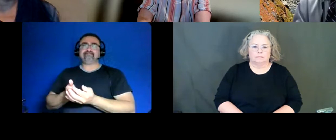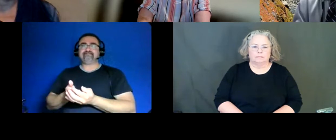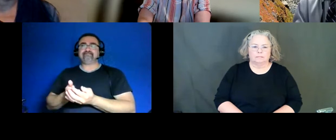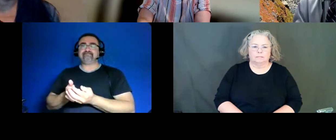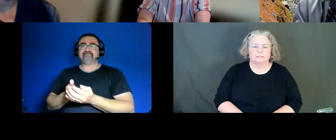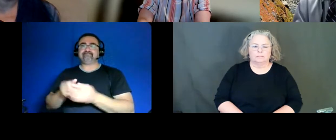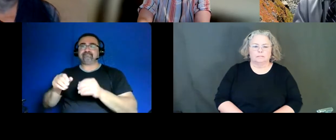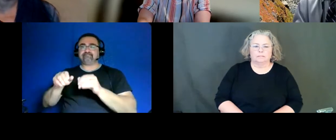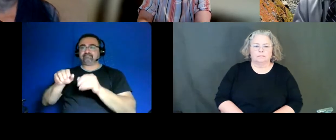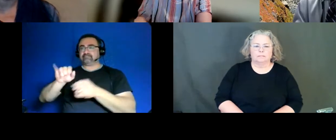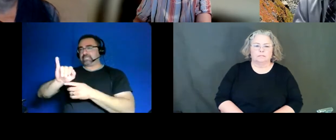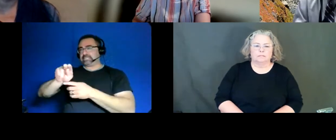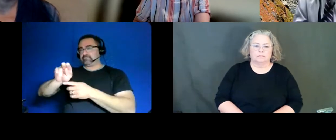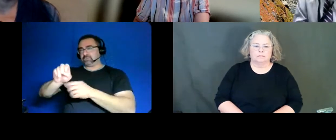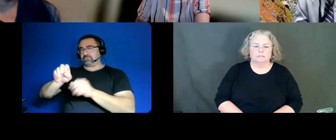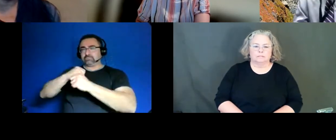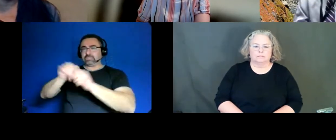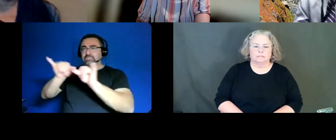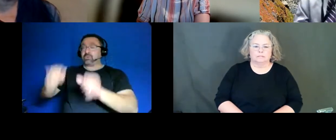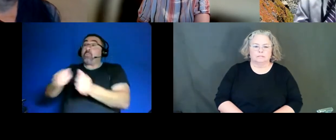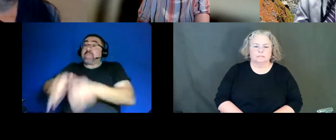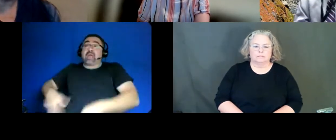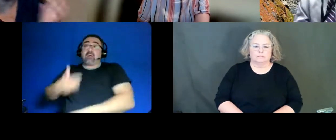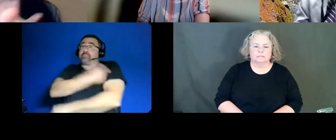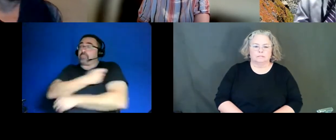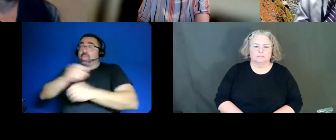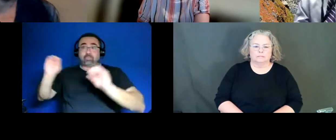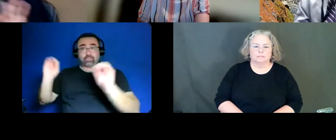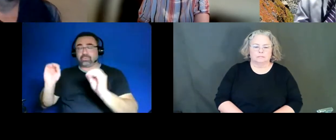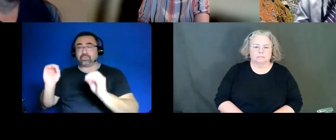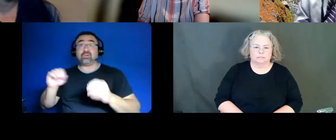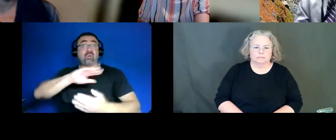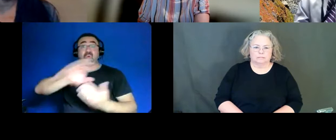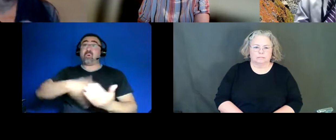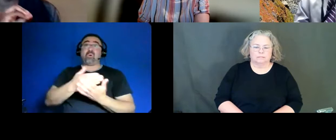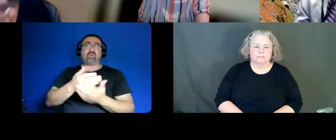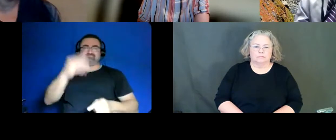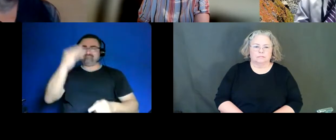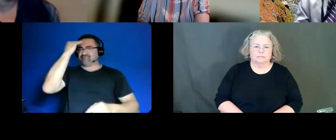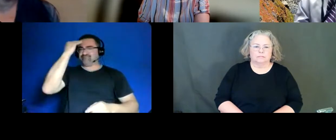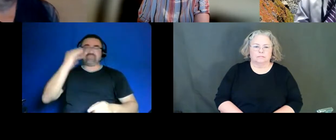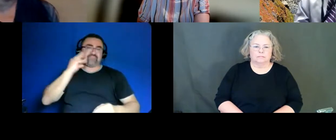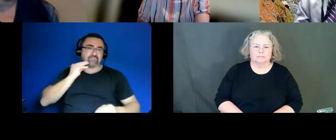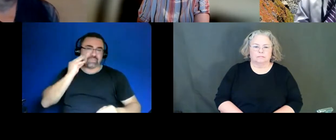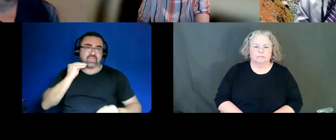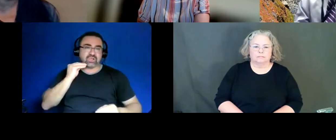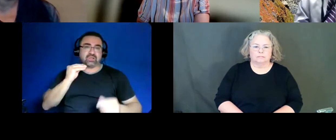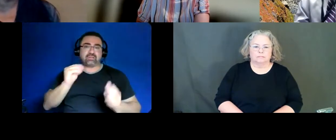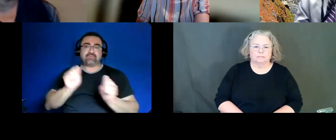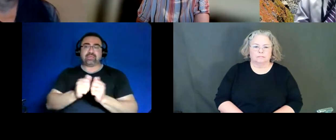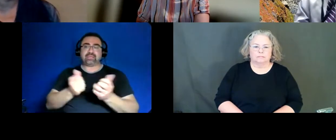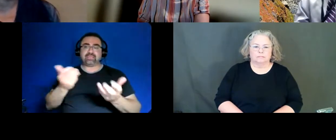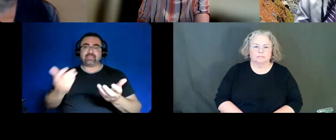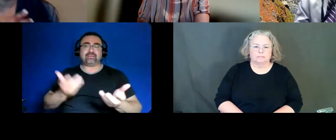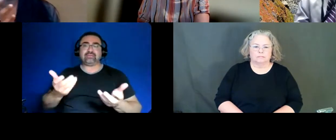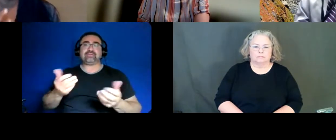immune system without the vaccine. All of us are very familiar with the Army and how